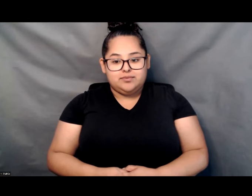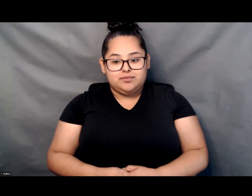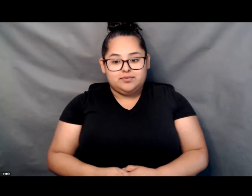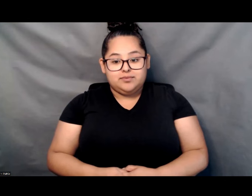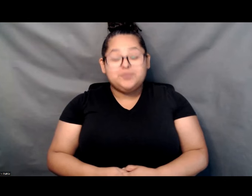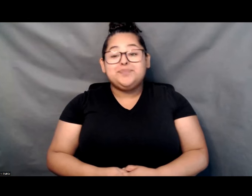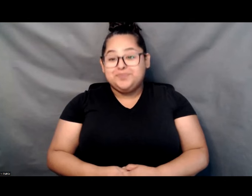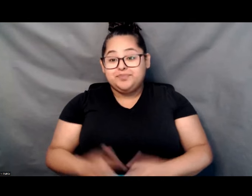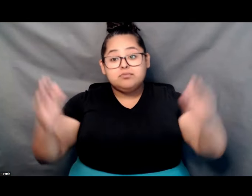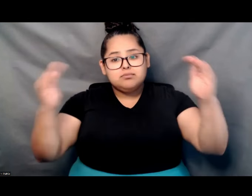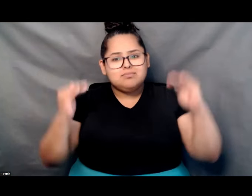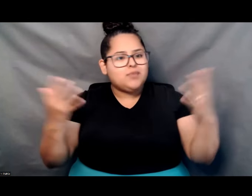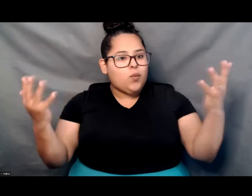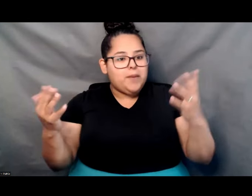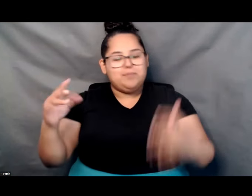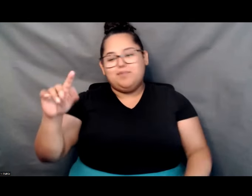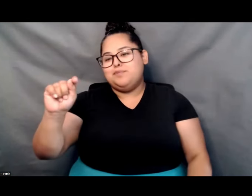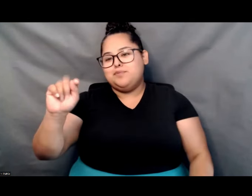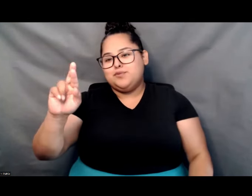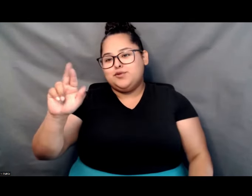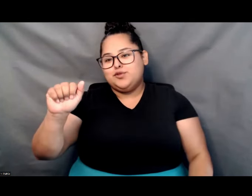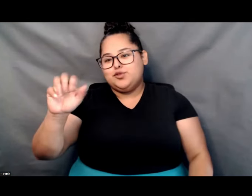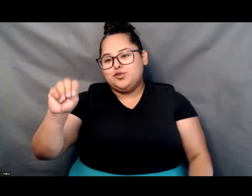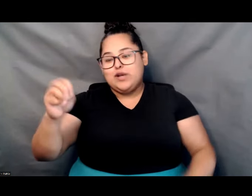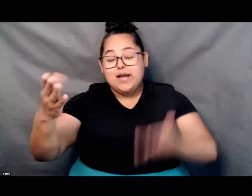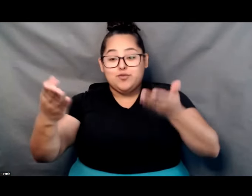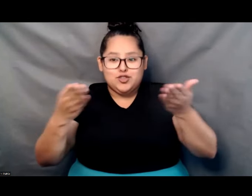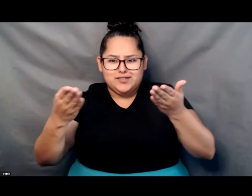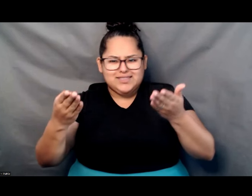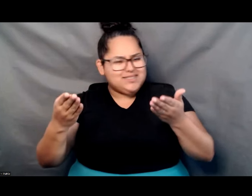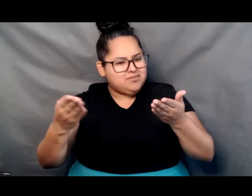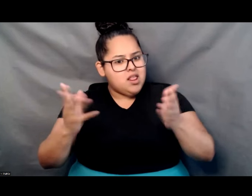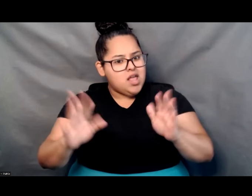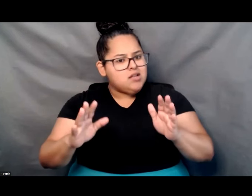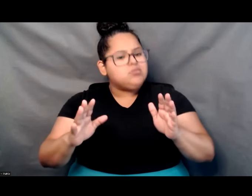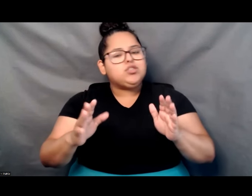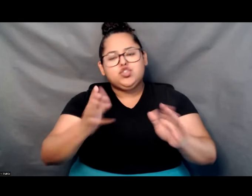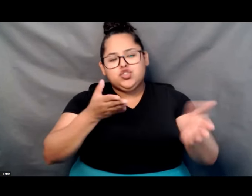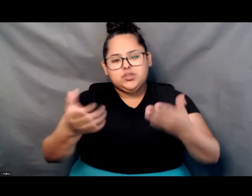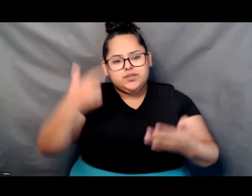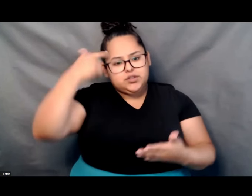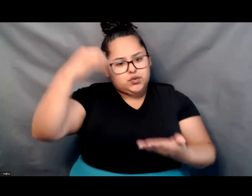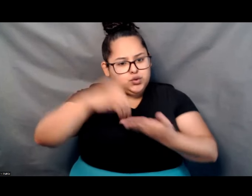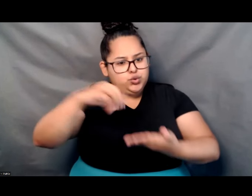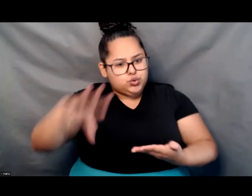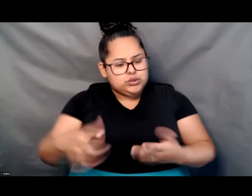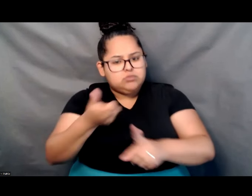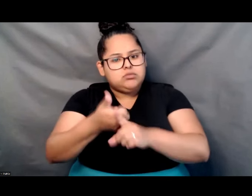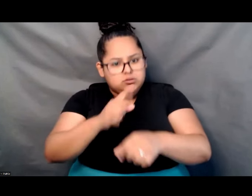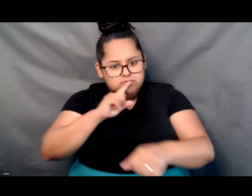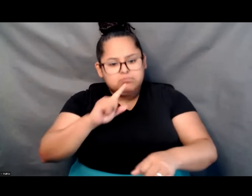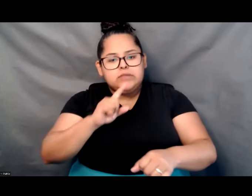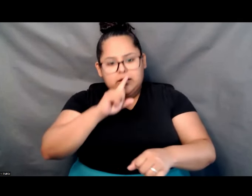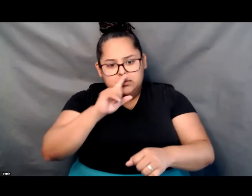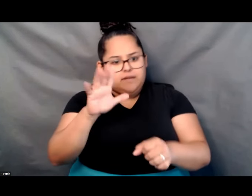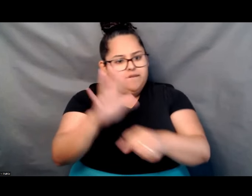So next we have tram services. So our tram services are a courtesy service for students with verified permanent or